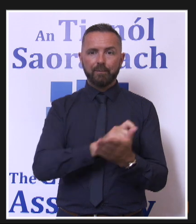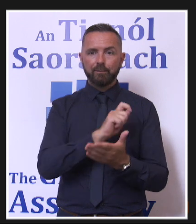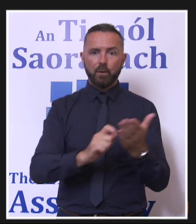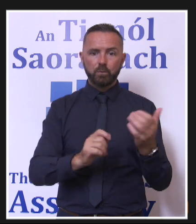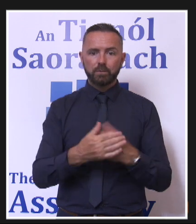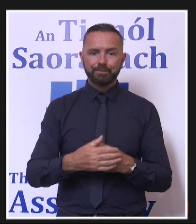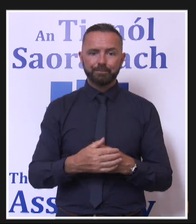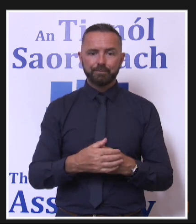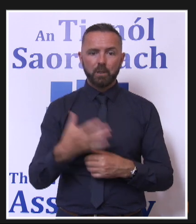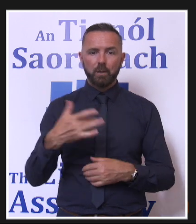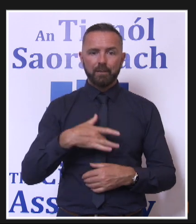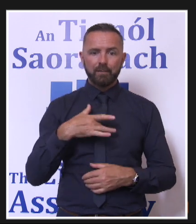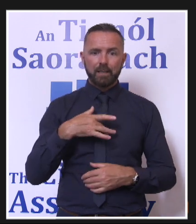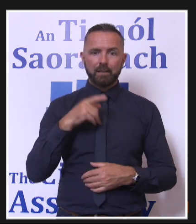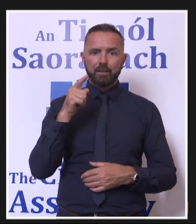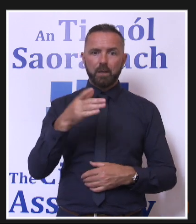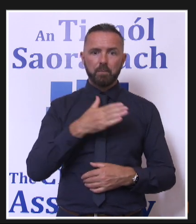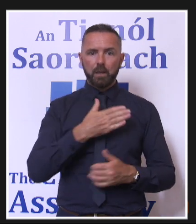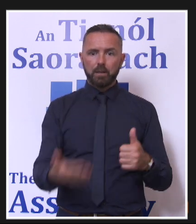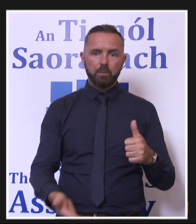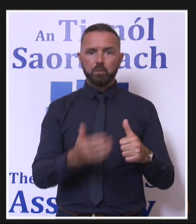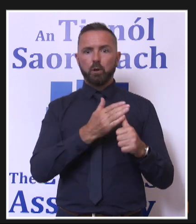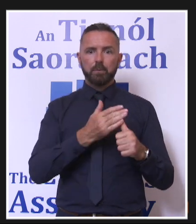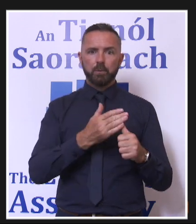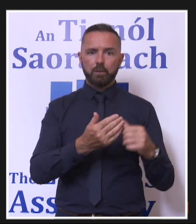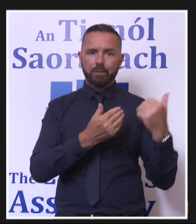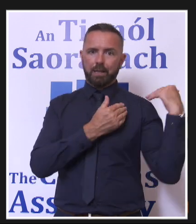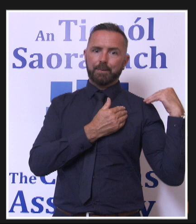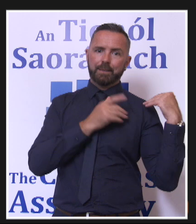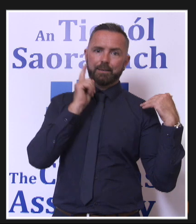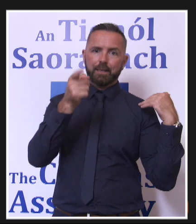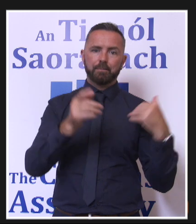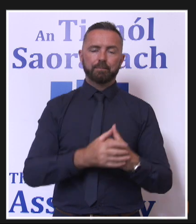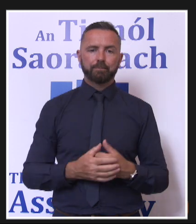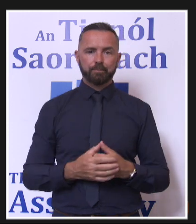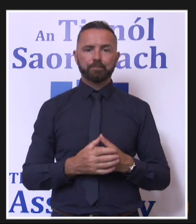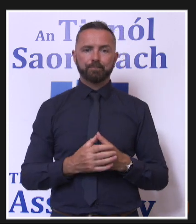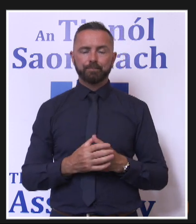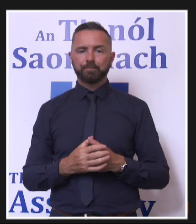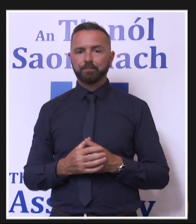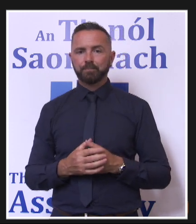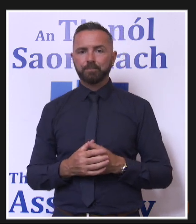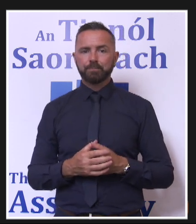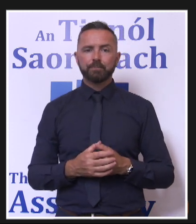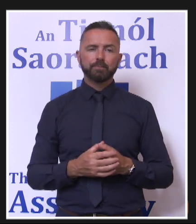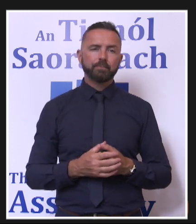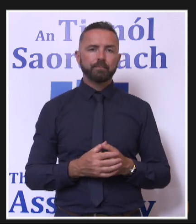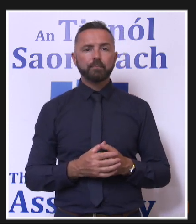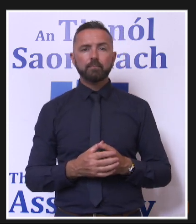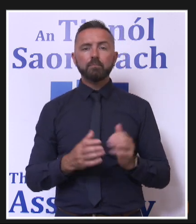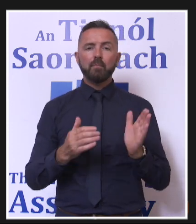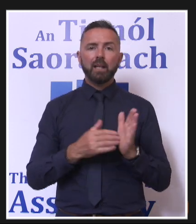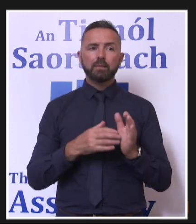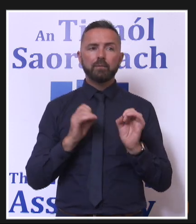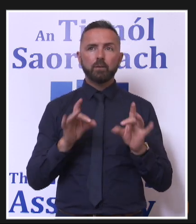I see it as that. That's my primary accountability. I have the leaders can hold me